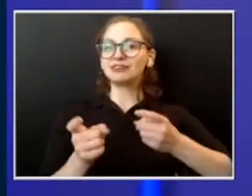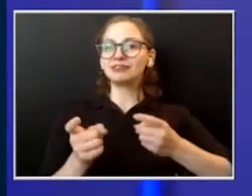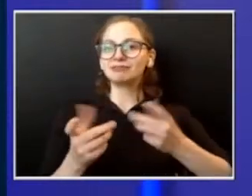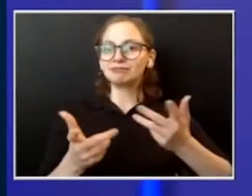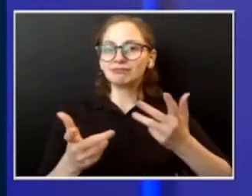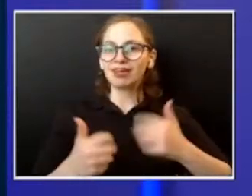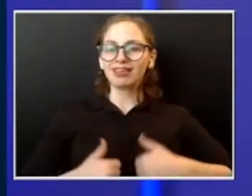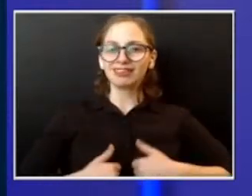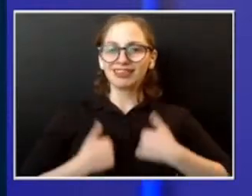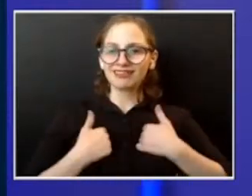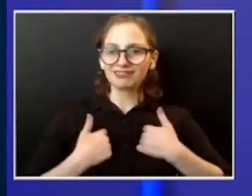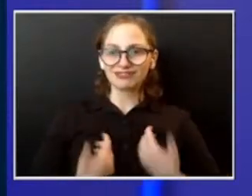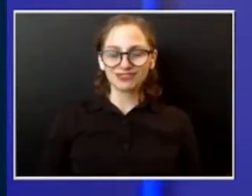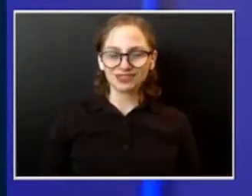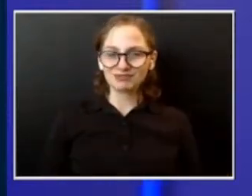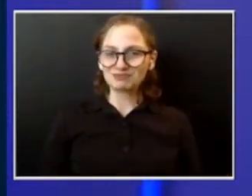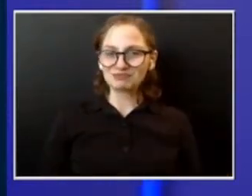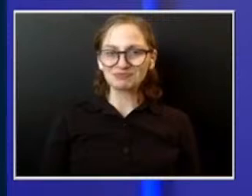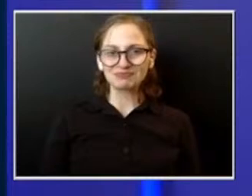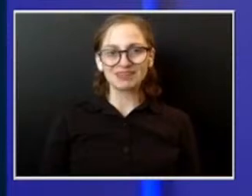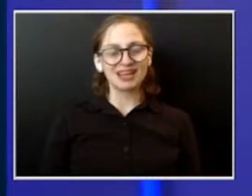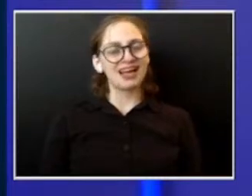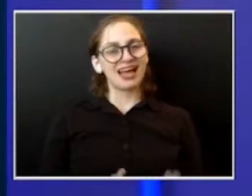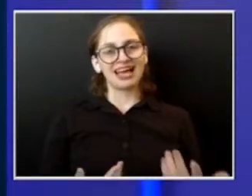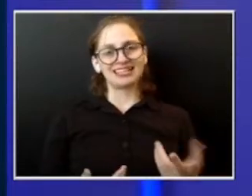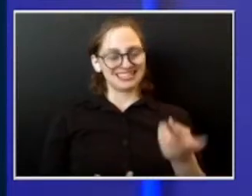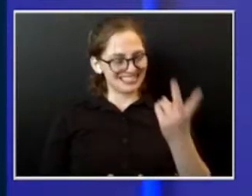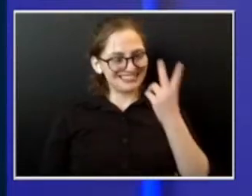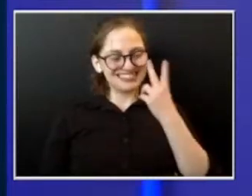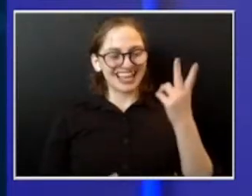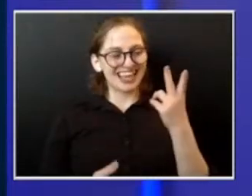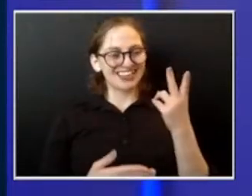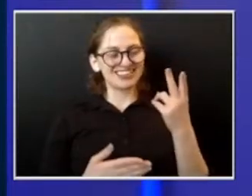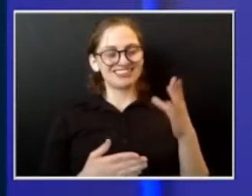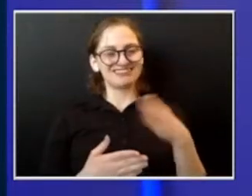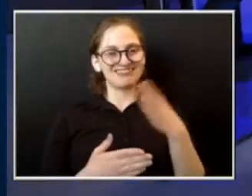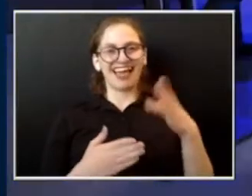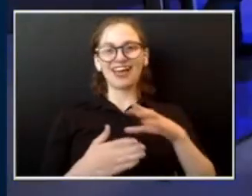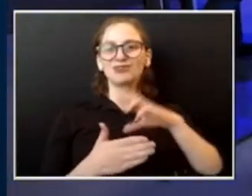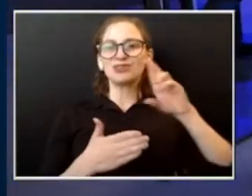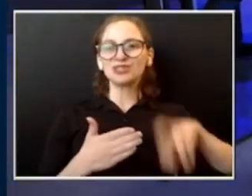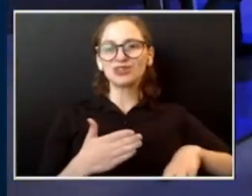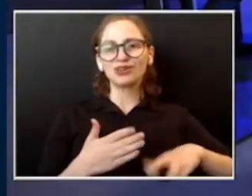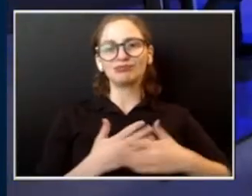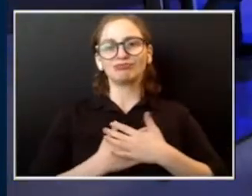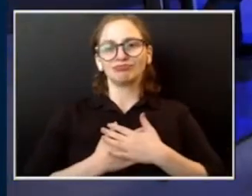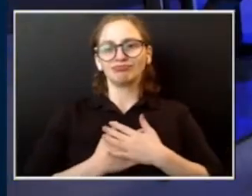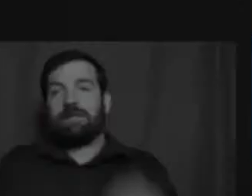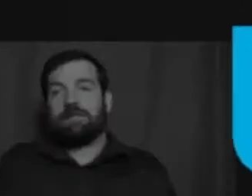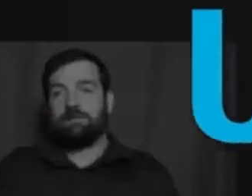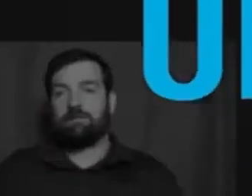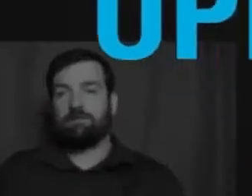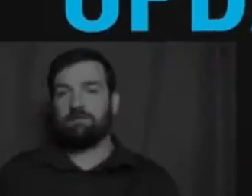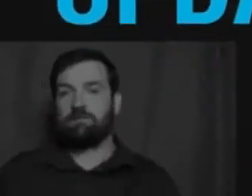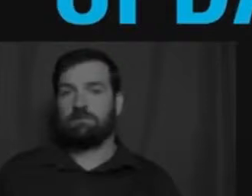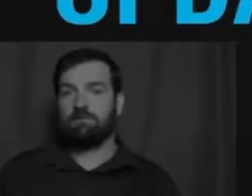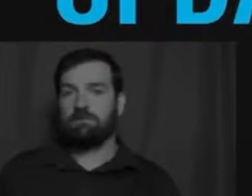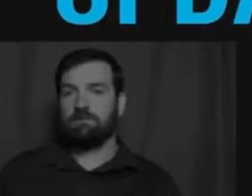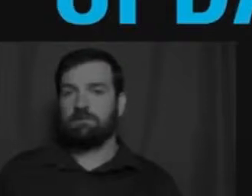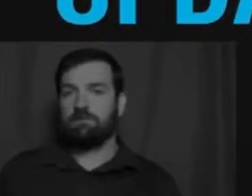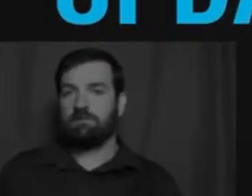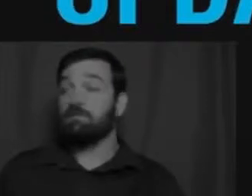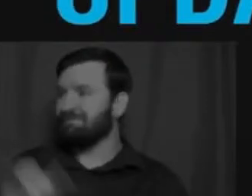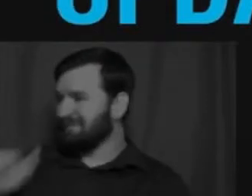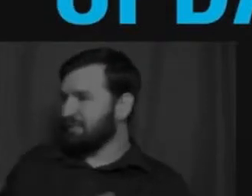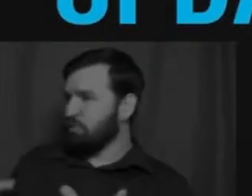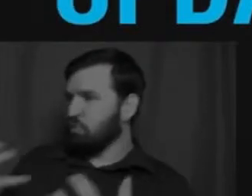putting people's lives back together and seeing it at the end after it happens is really fantastic. Yeah. It is. This is the best.